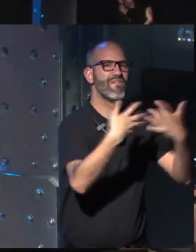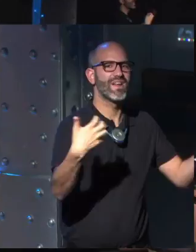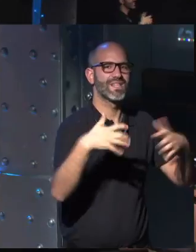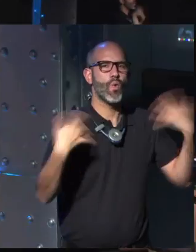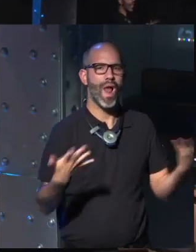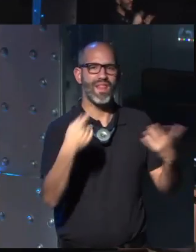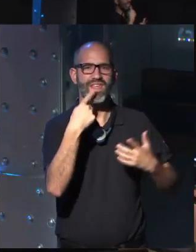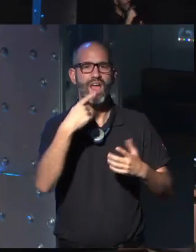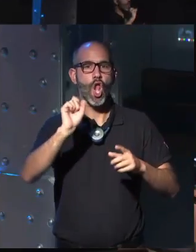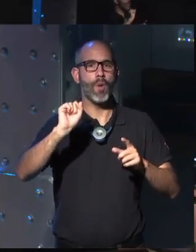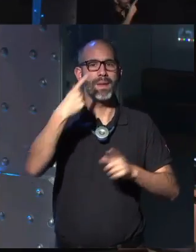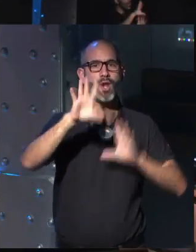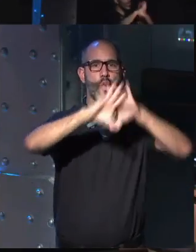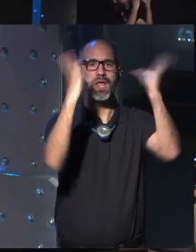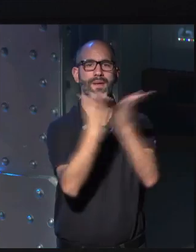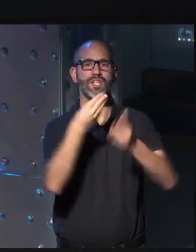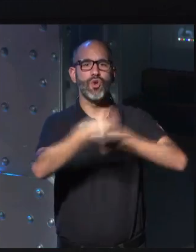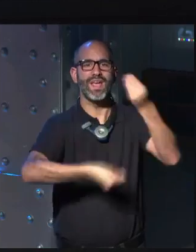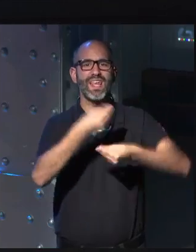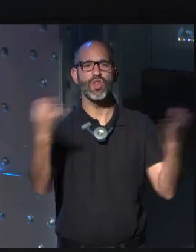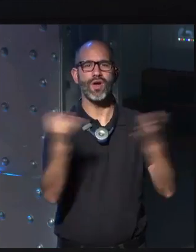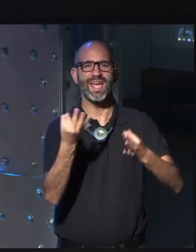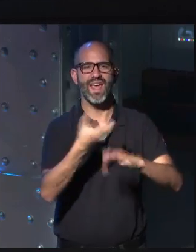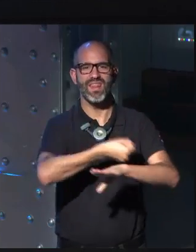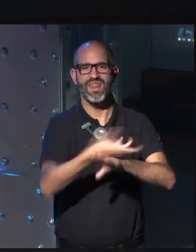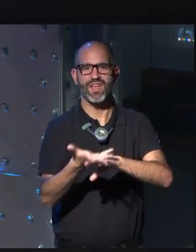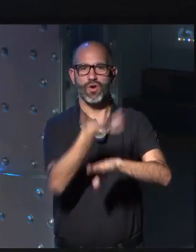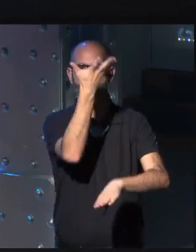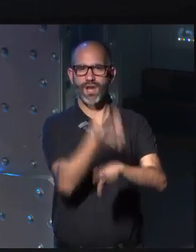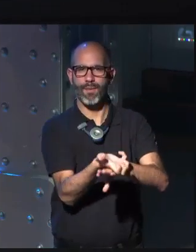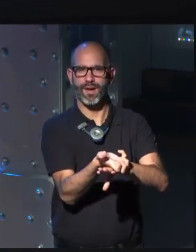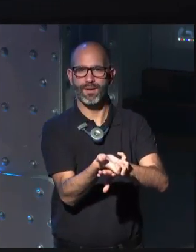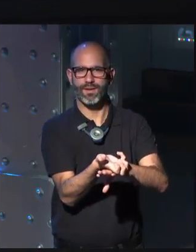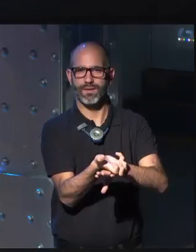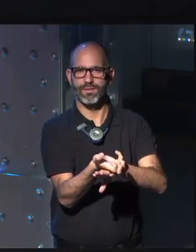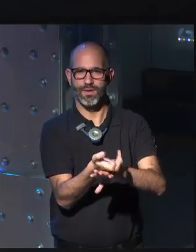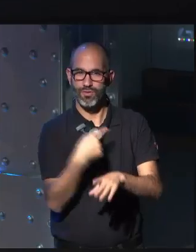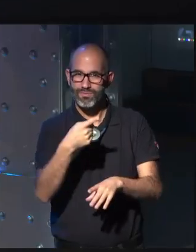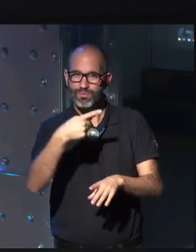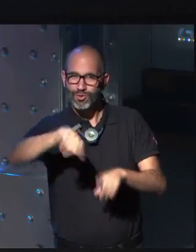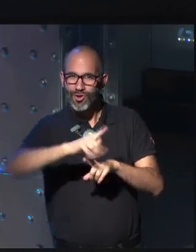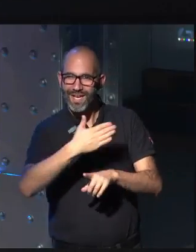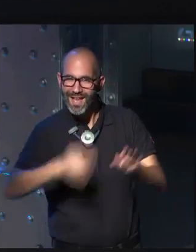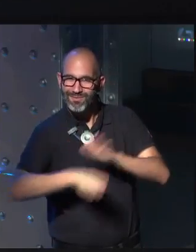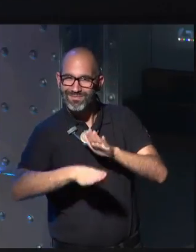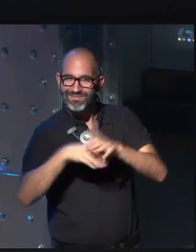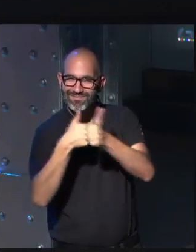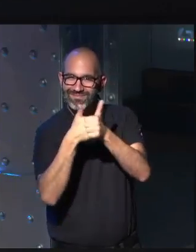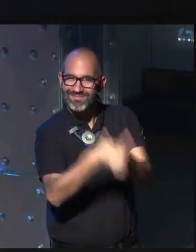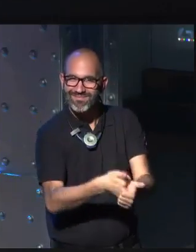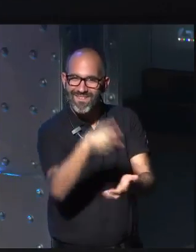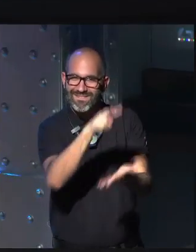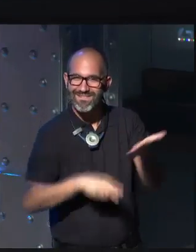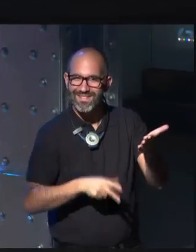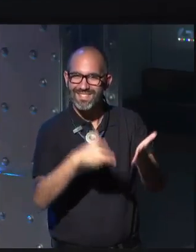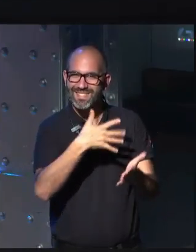that sentence. But the first thing that the universe did was record a disc, record a record. Can't